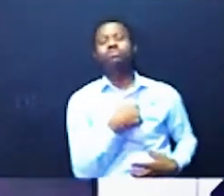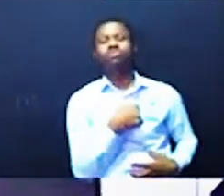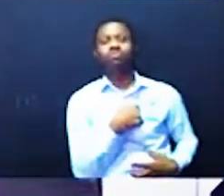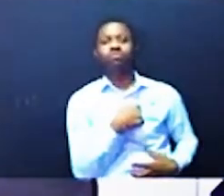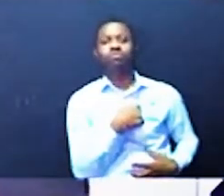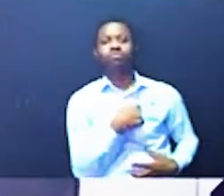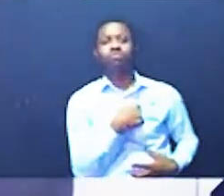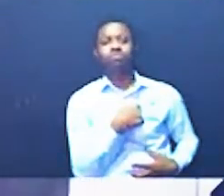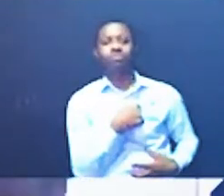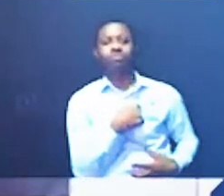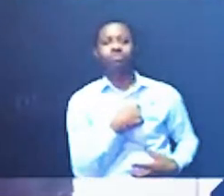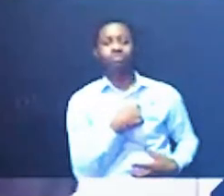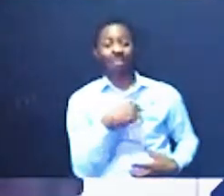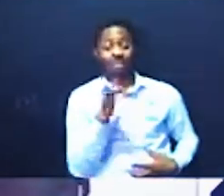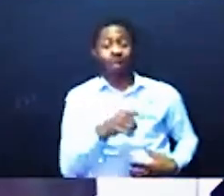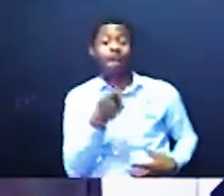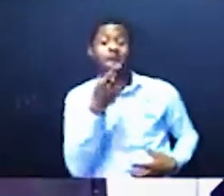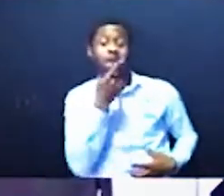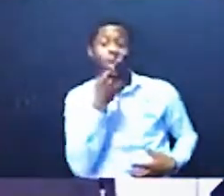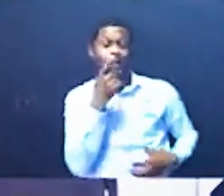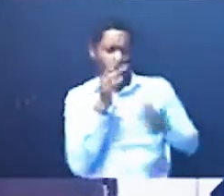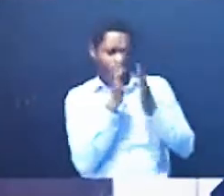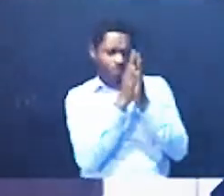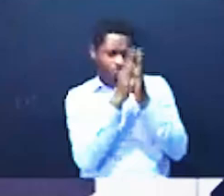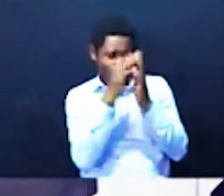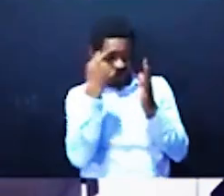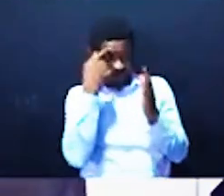Now, this is Paul praying for his